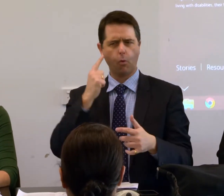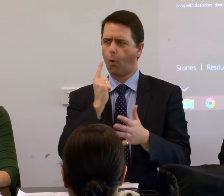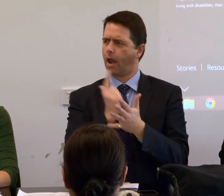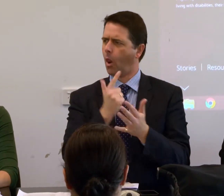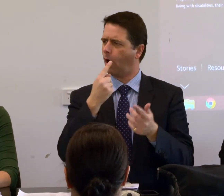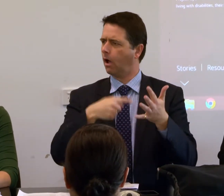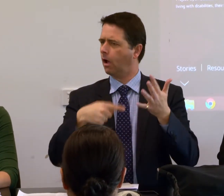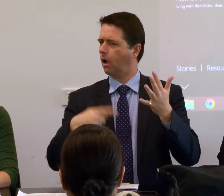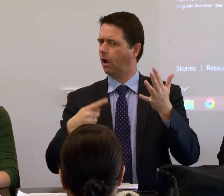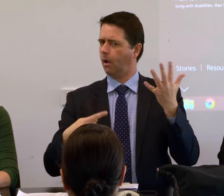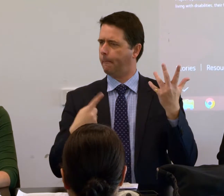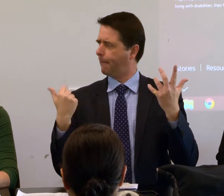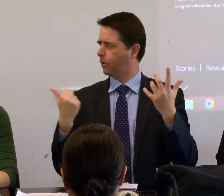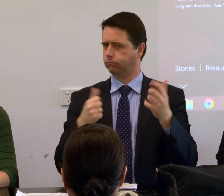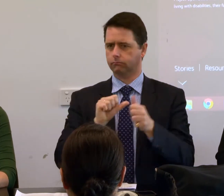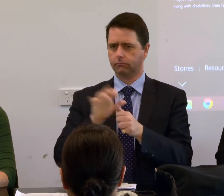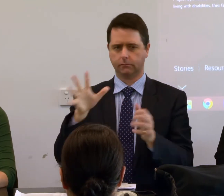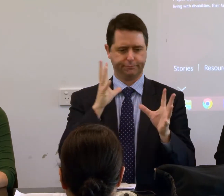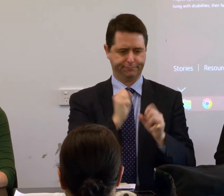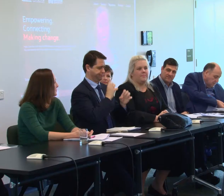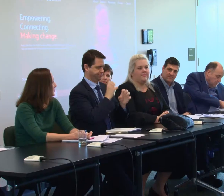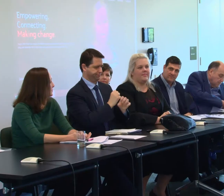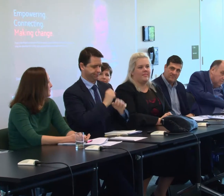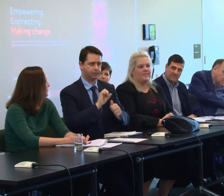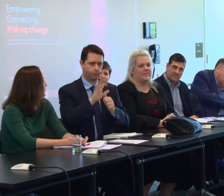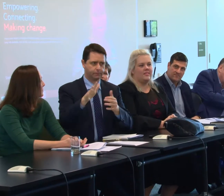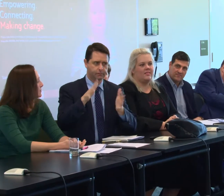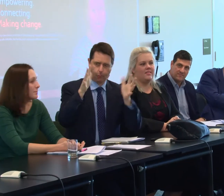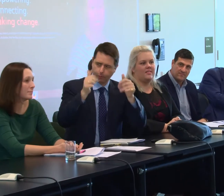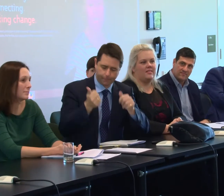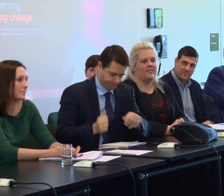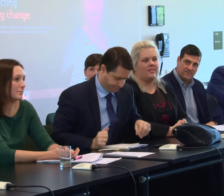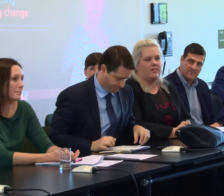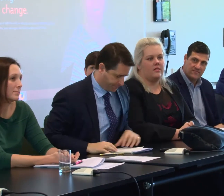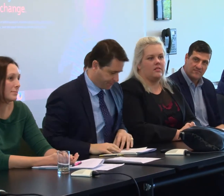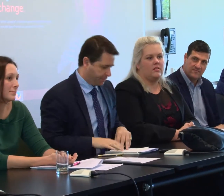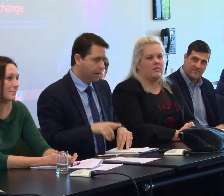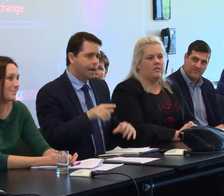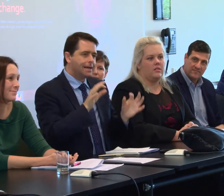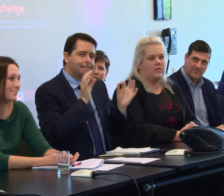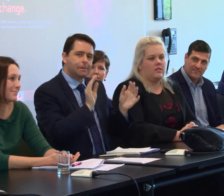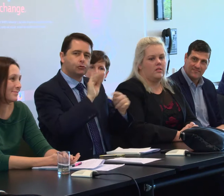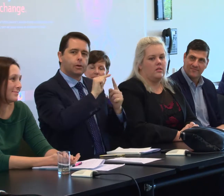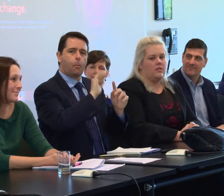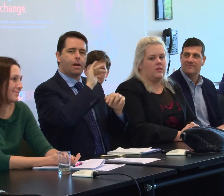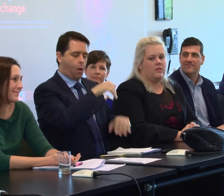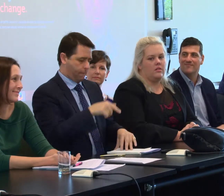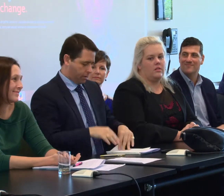Thank you so much, Nigel. I thought you'd have a lot more comments, but you were so succinct and to the point. Thank you so much. That was